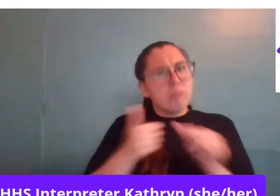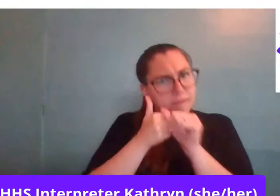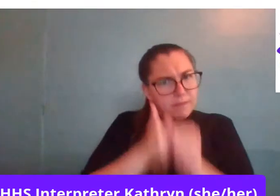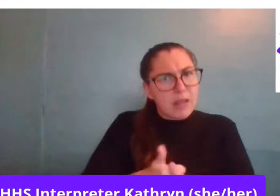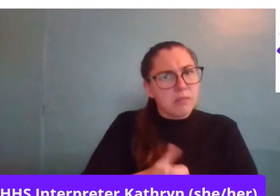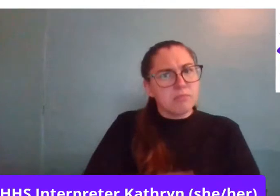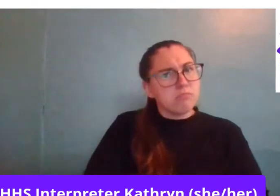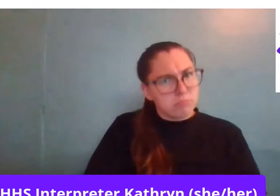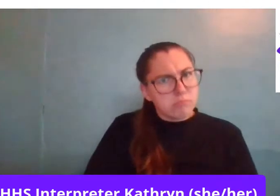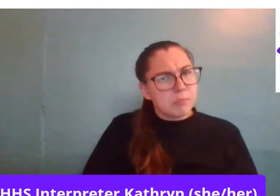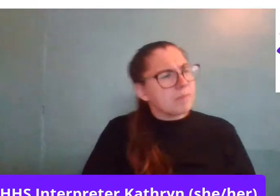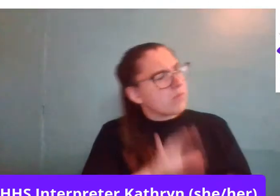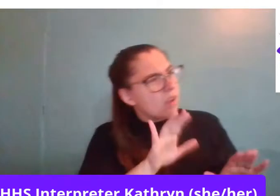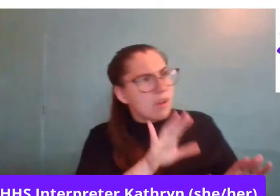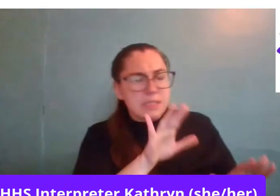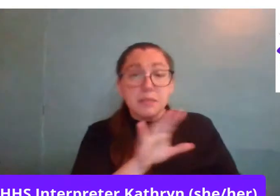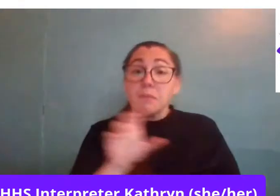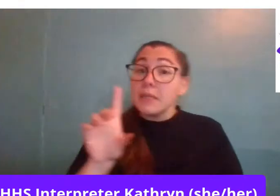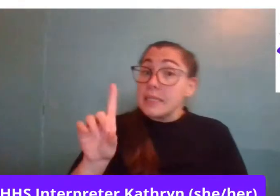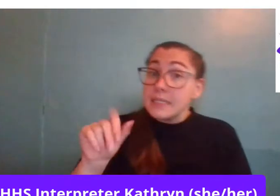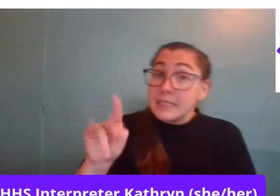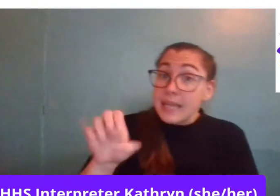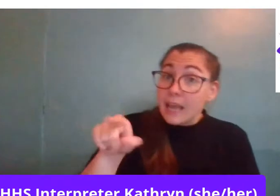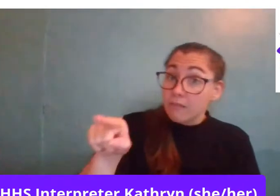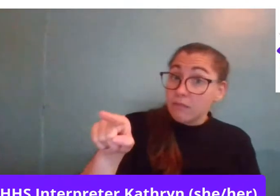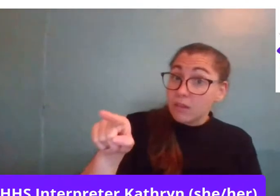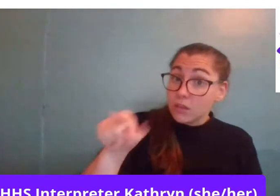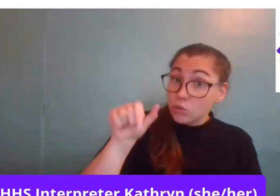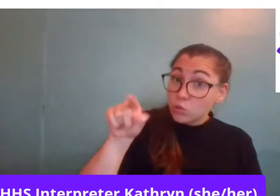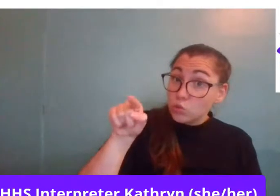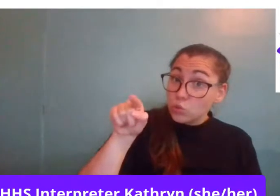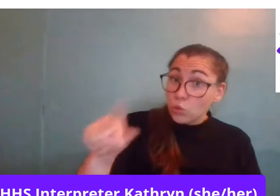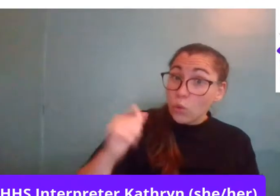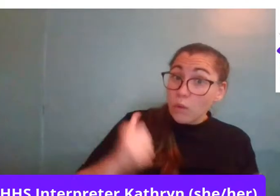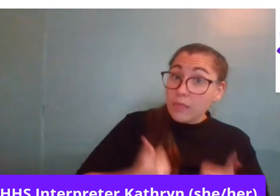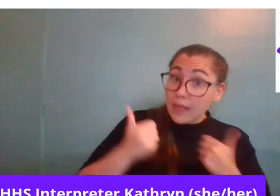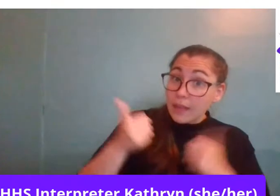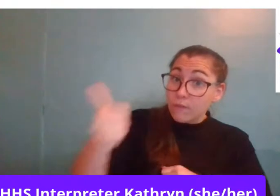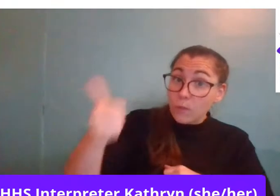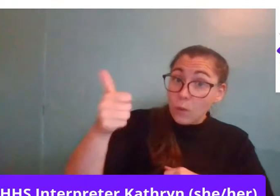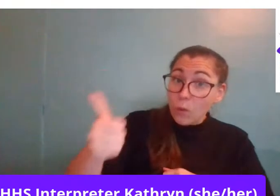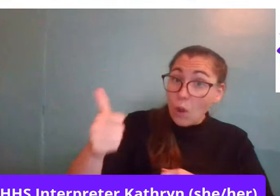Awesome. Dave, do you live your own self-directed life?